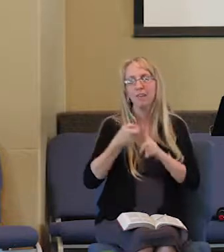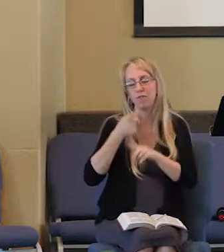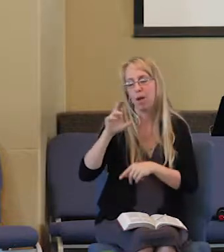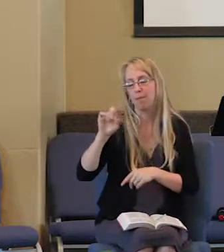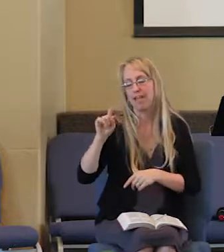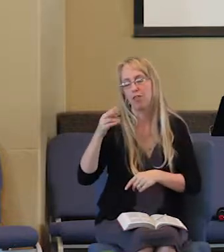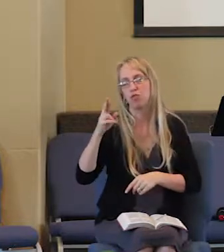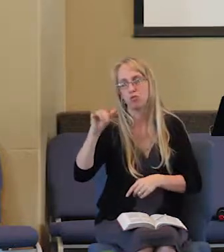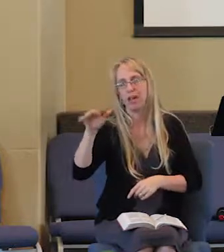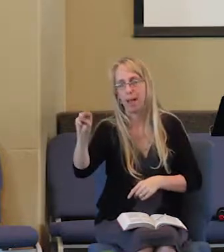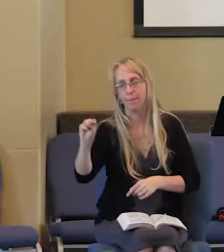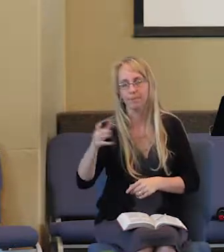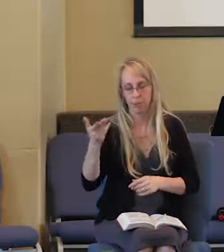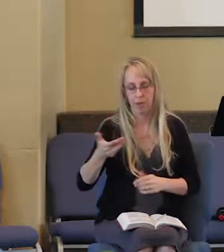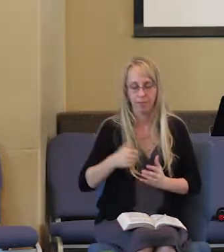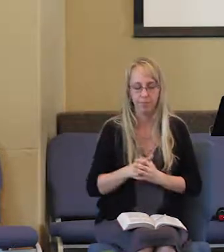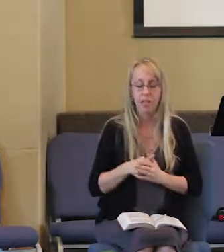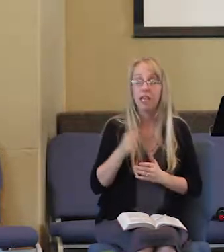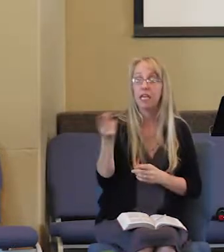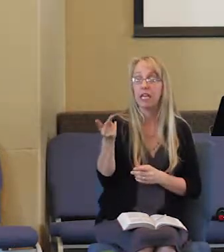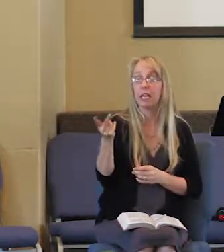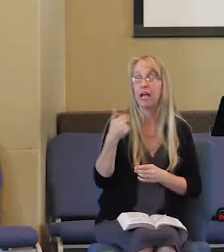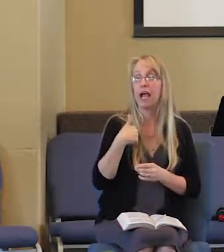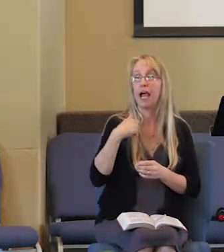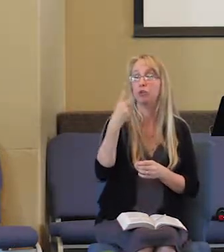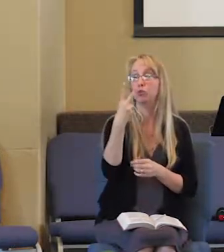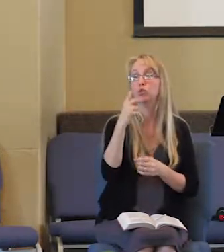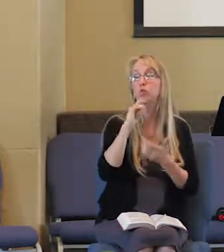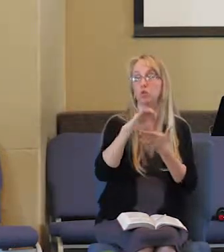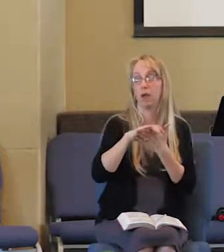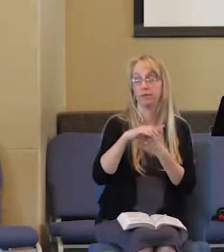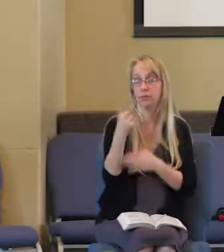from Ephraim. He had two wives.